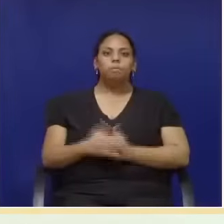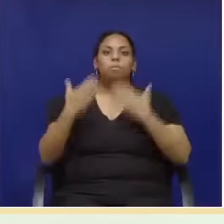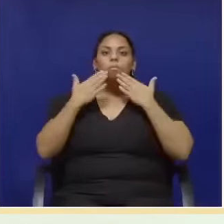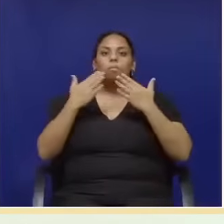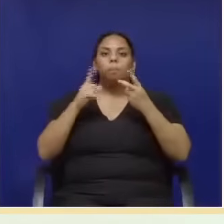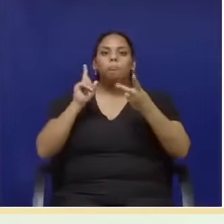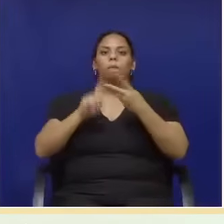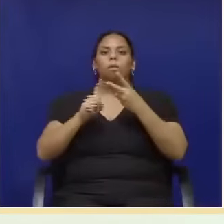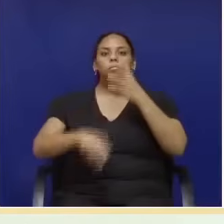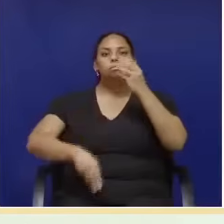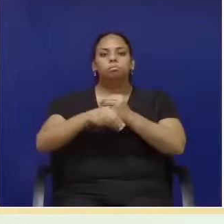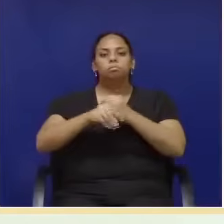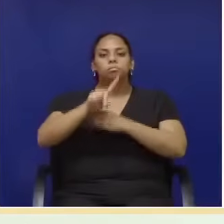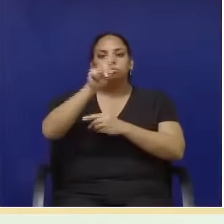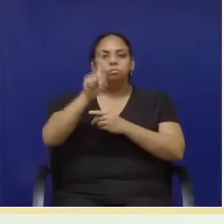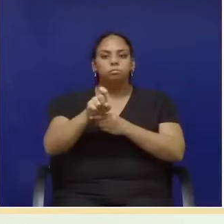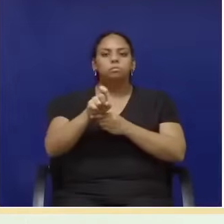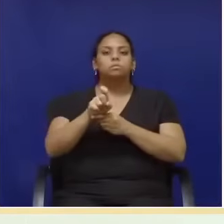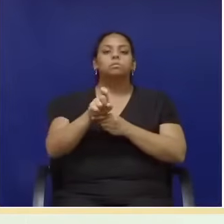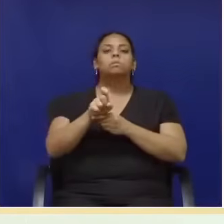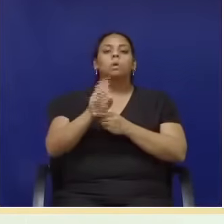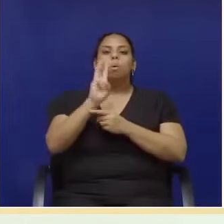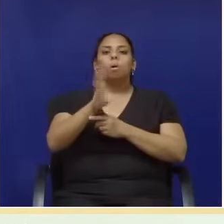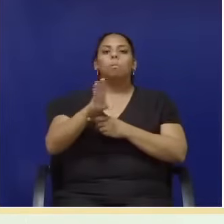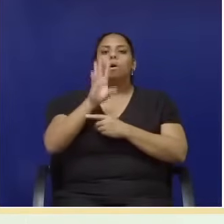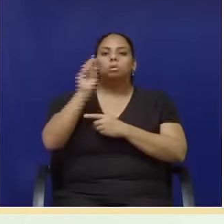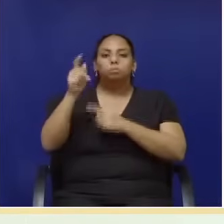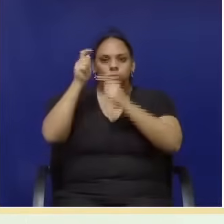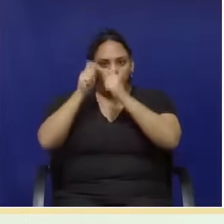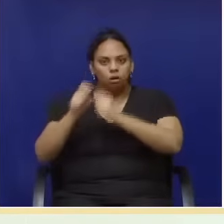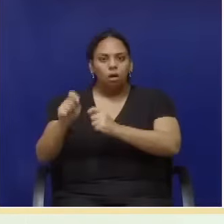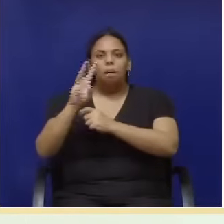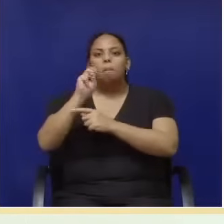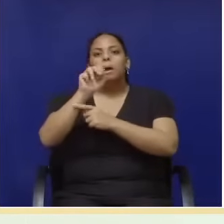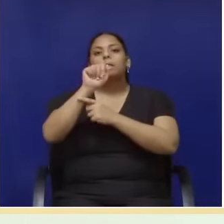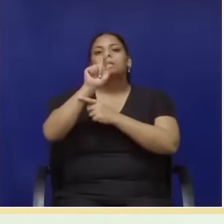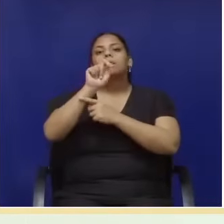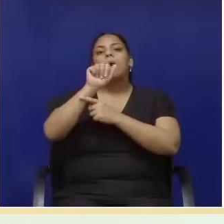second supplementary question will be asked by Honorable Matafa.